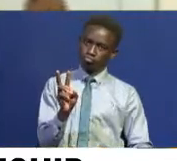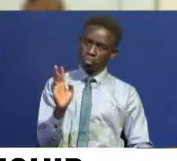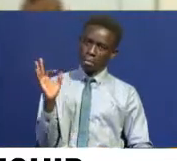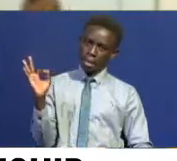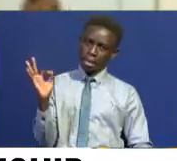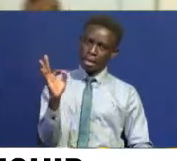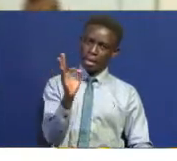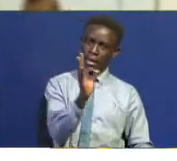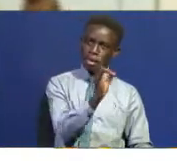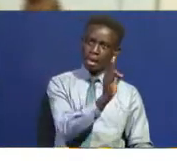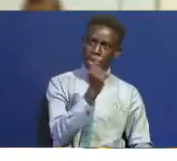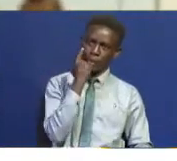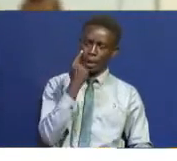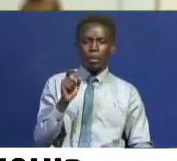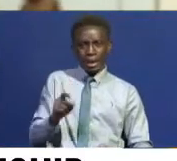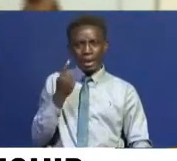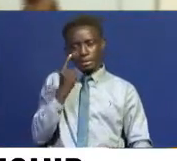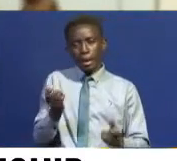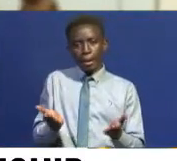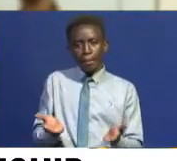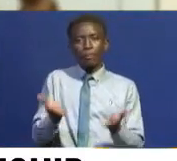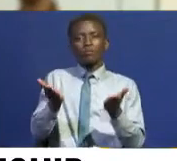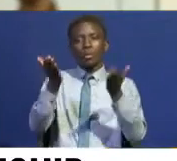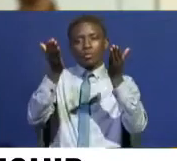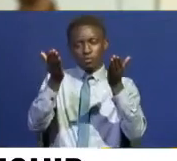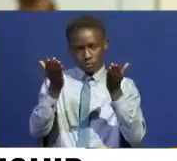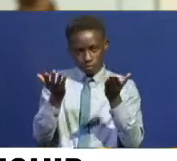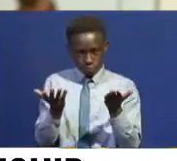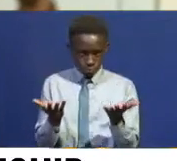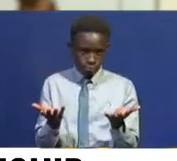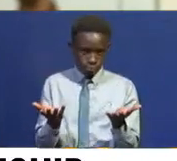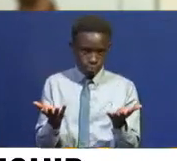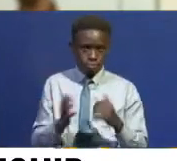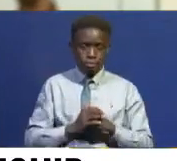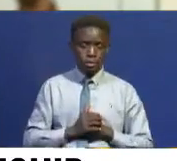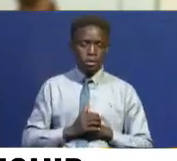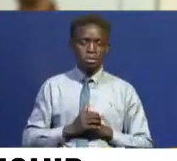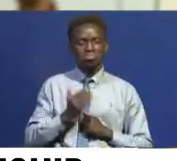and they do their best, bring improvements, condition,